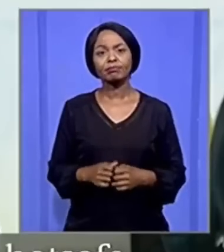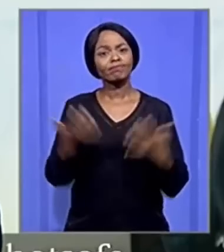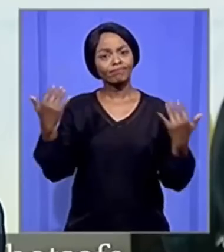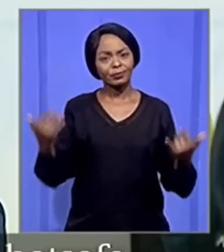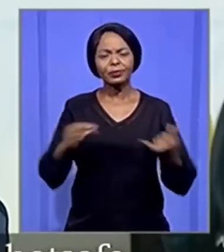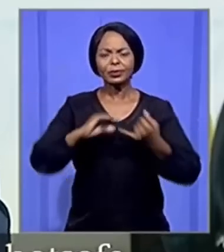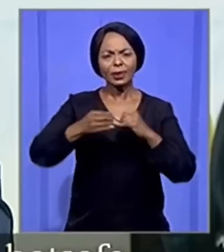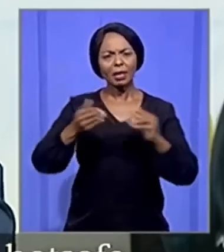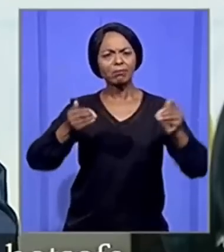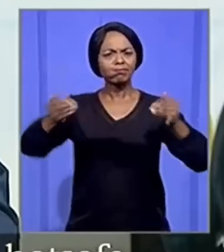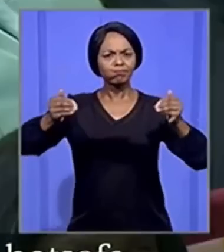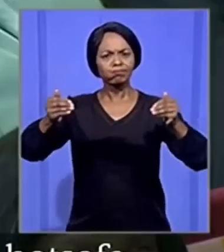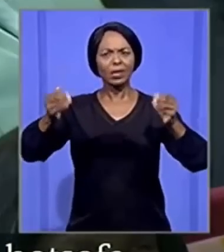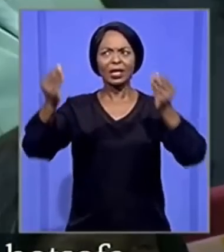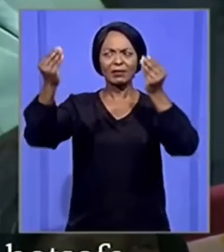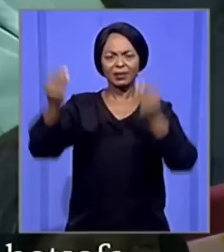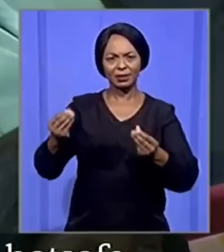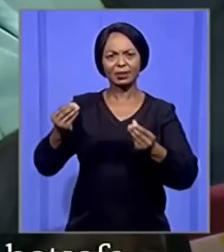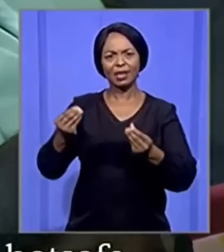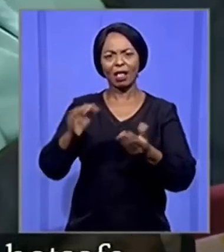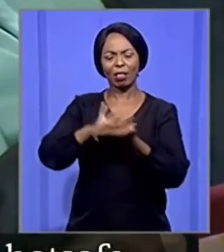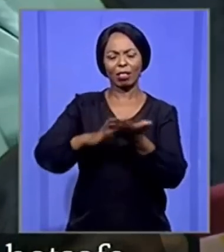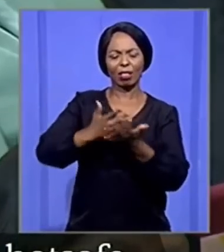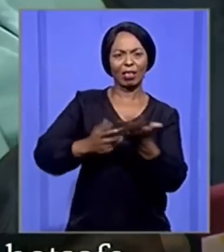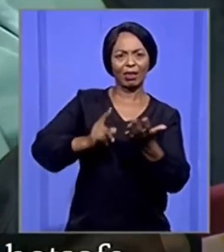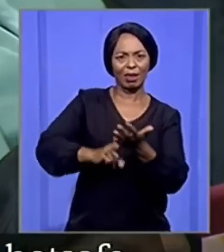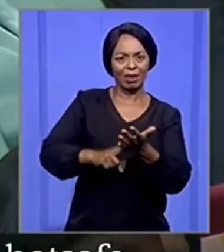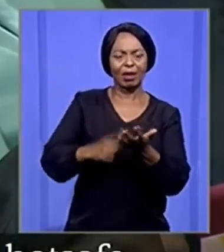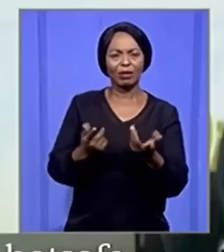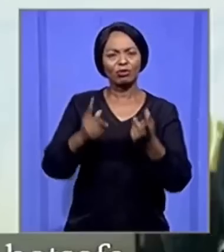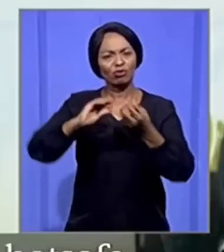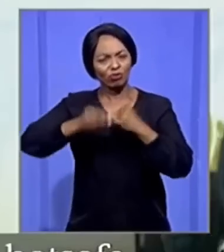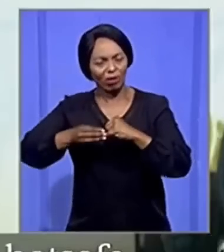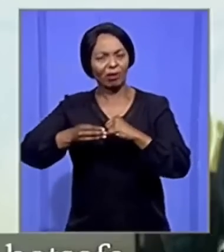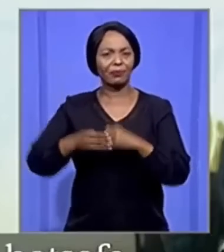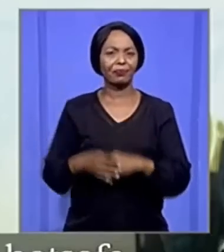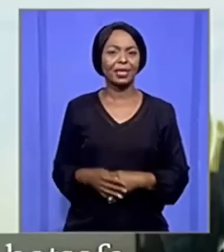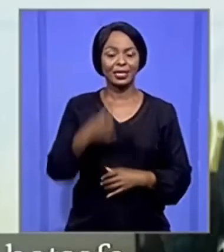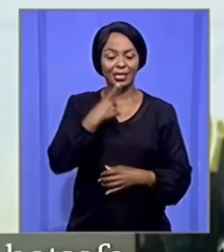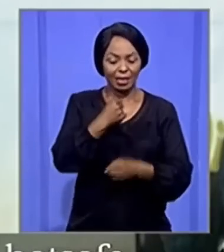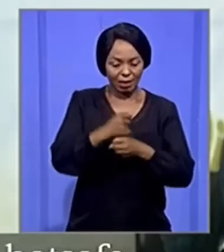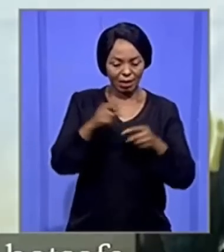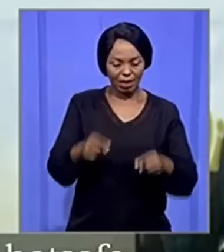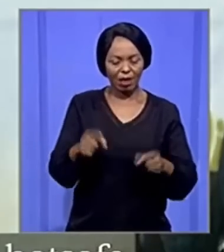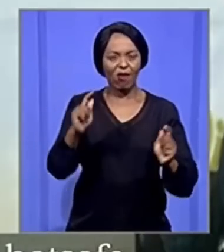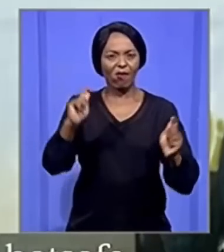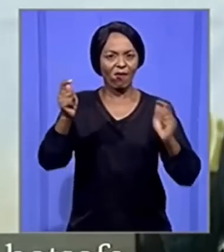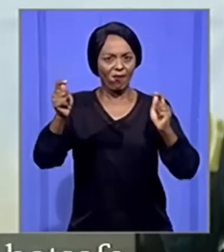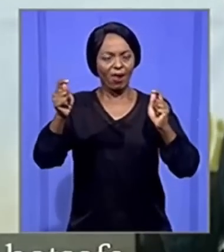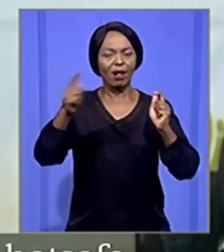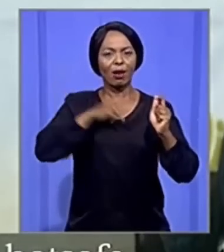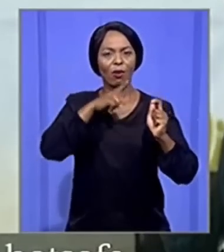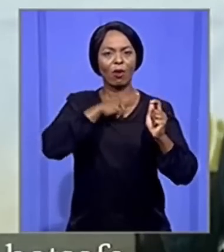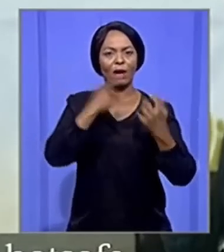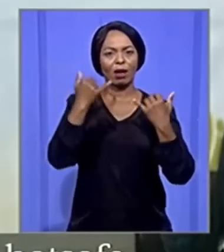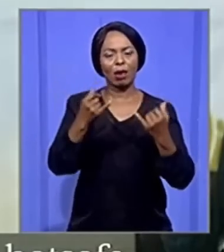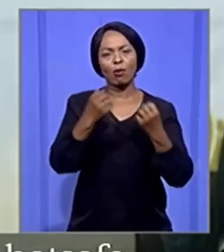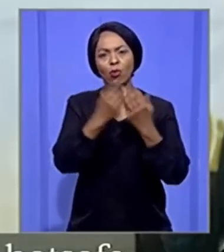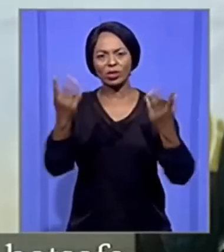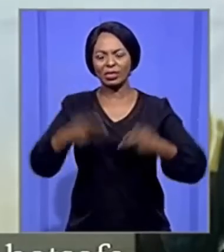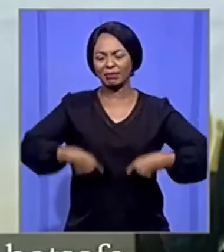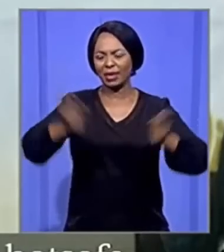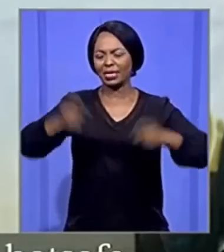the fiscal envelope allows. Godongwana a re tekanyetsokabo ya monongwaga e fetotse go fokodiwa thata ga tiriso ya madi